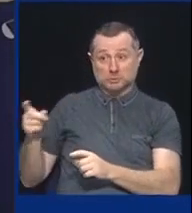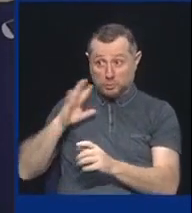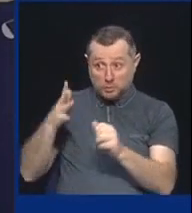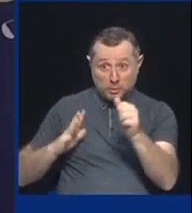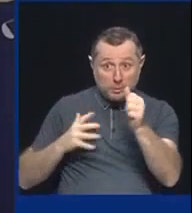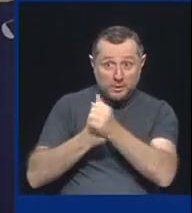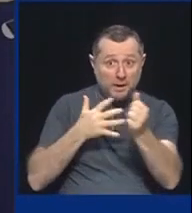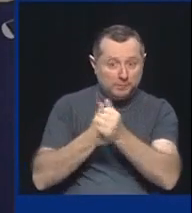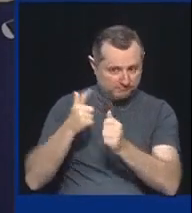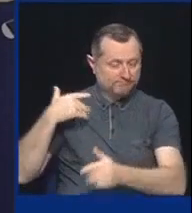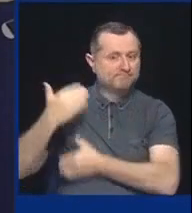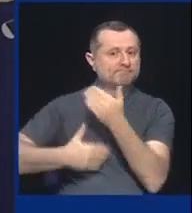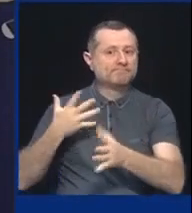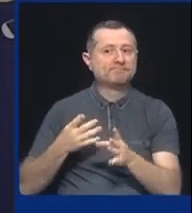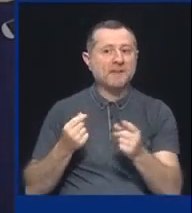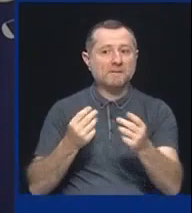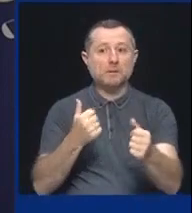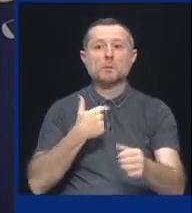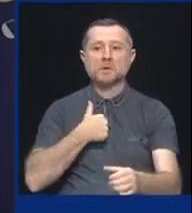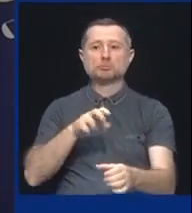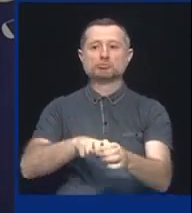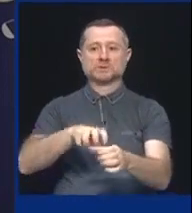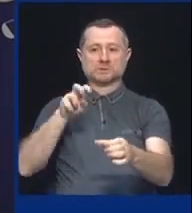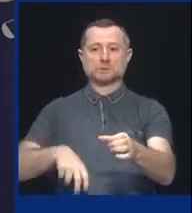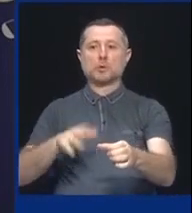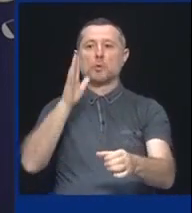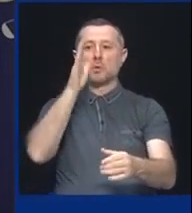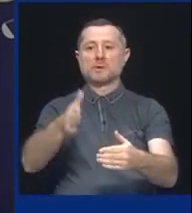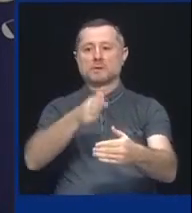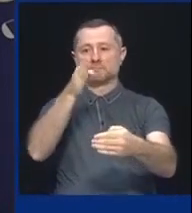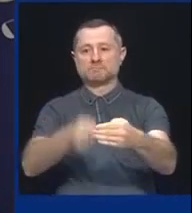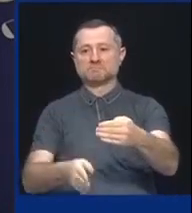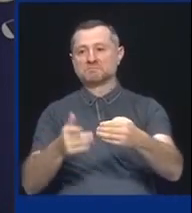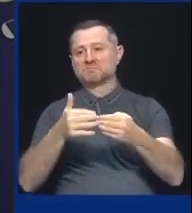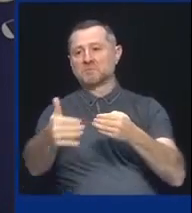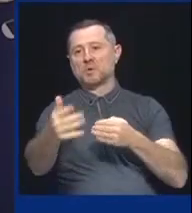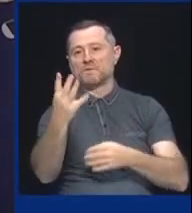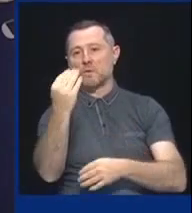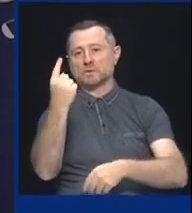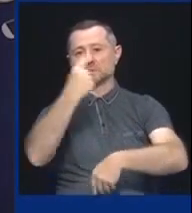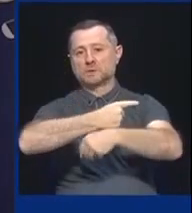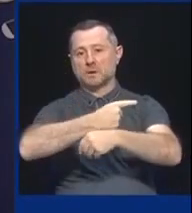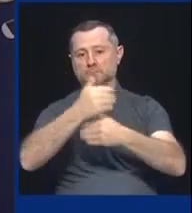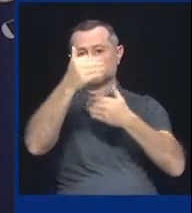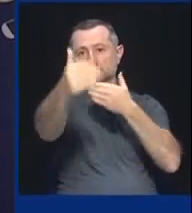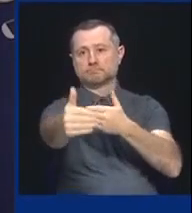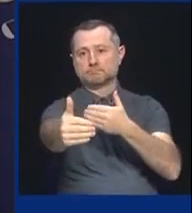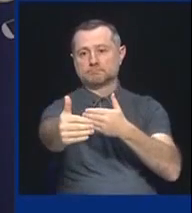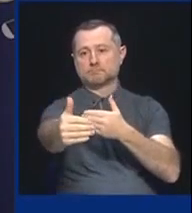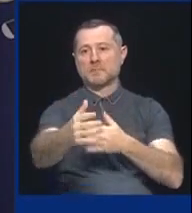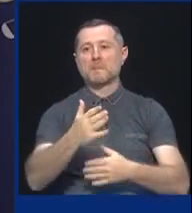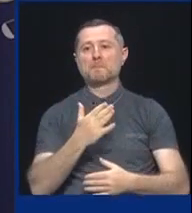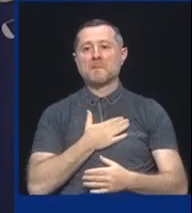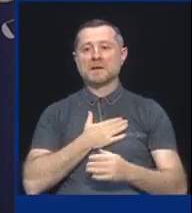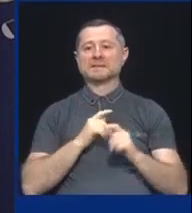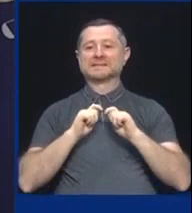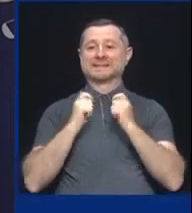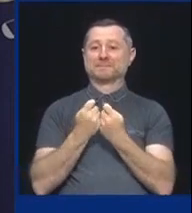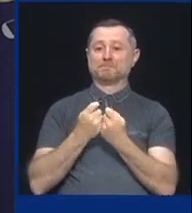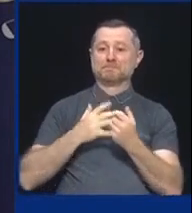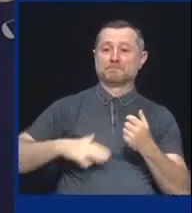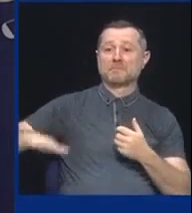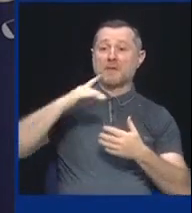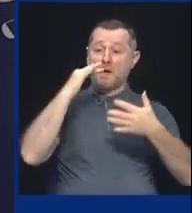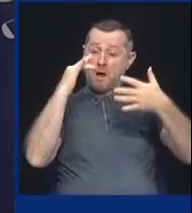will be effective in 14 days. To my team, Melissa DeRosa, Robert Mojica, Beth Garvey, Stephanie